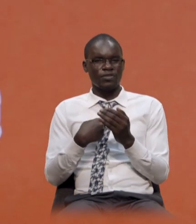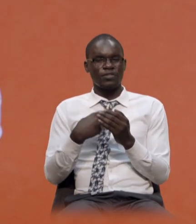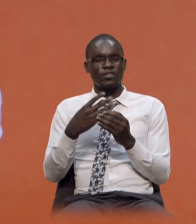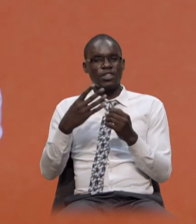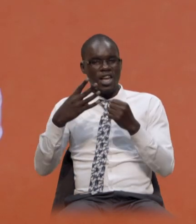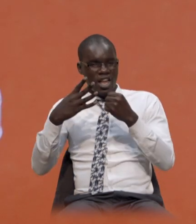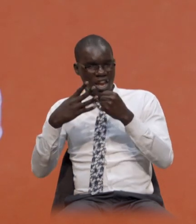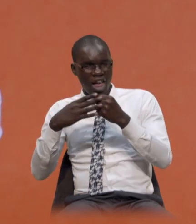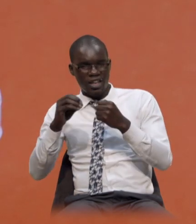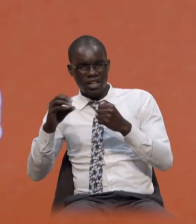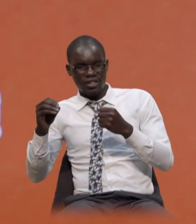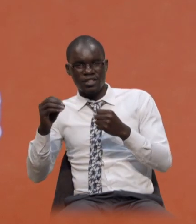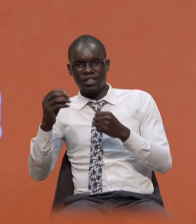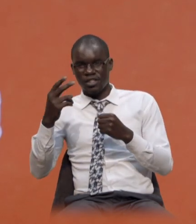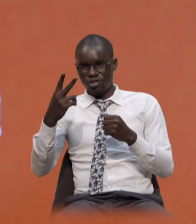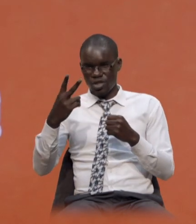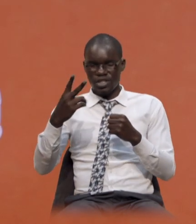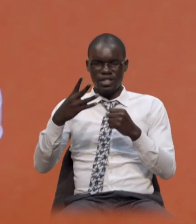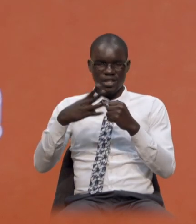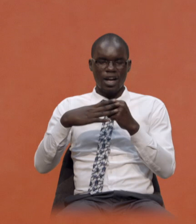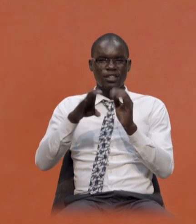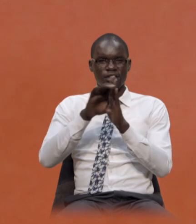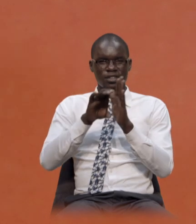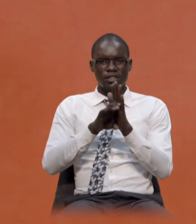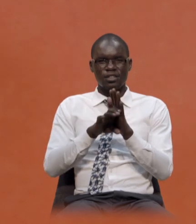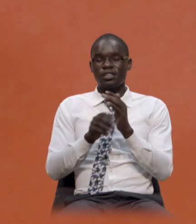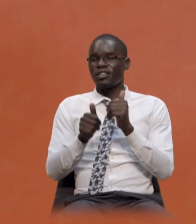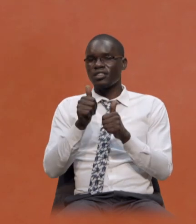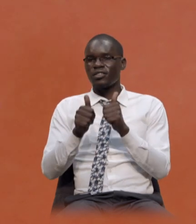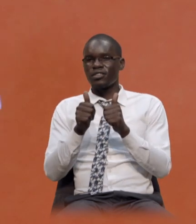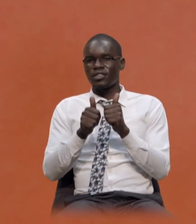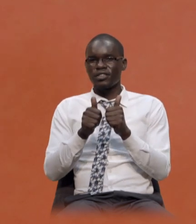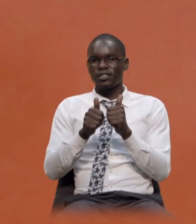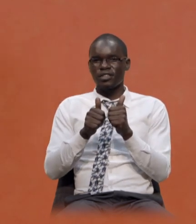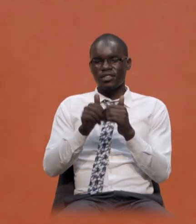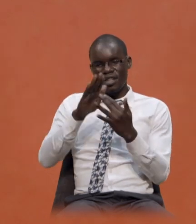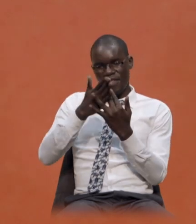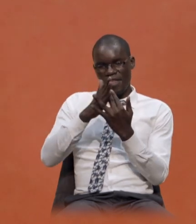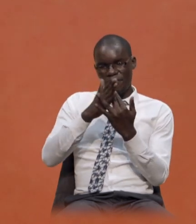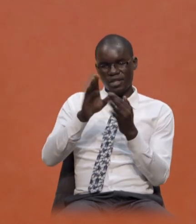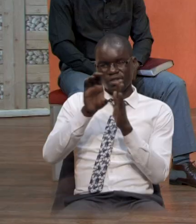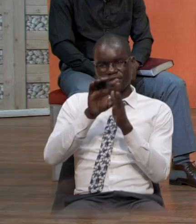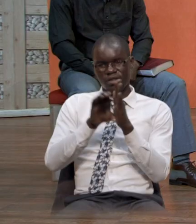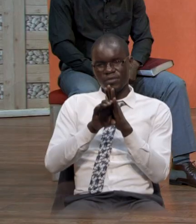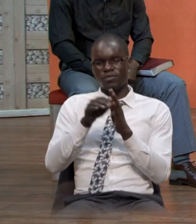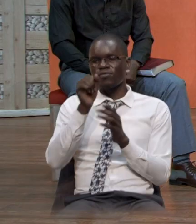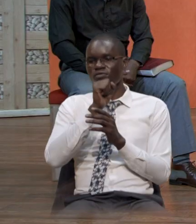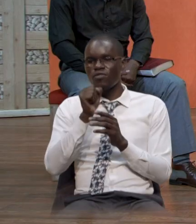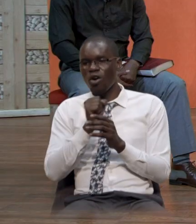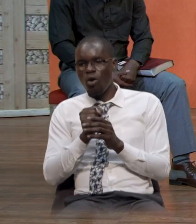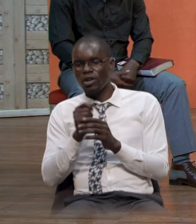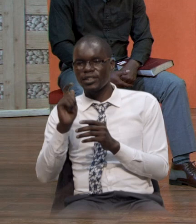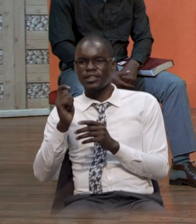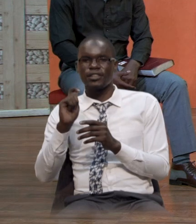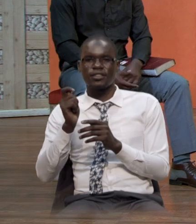929 chapters. So, question is, which is the middle chapter of the Old Testament? Middle